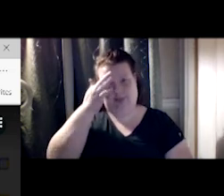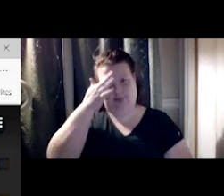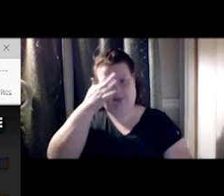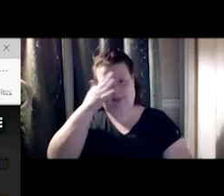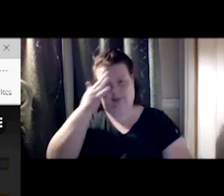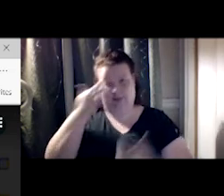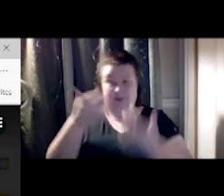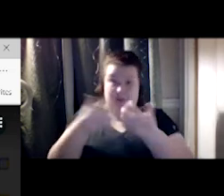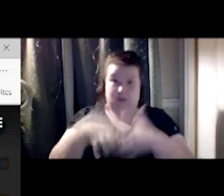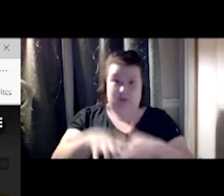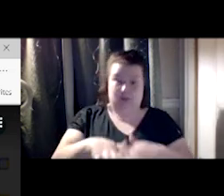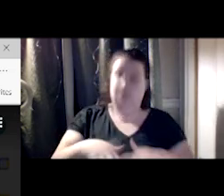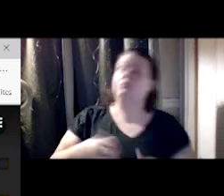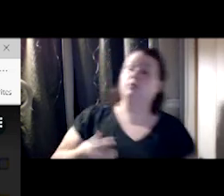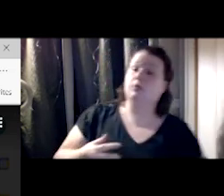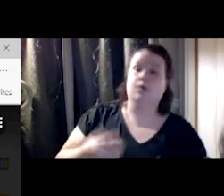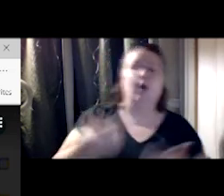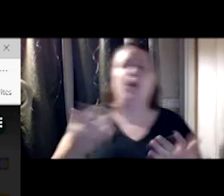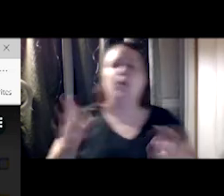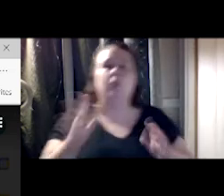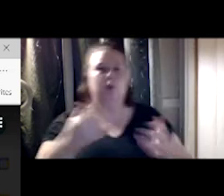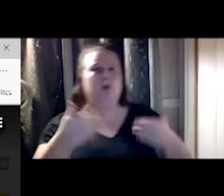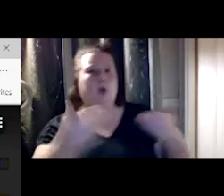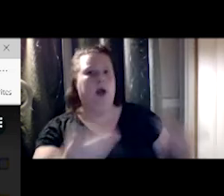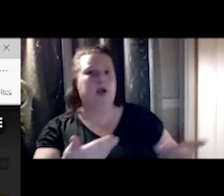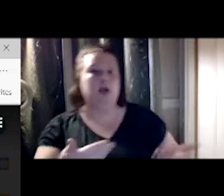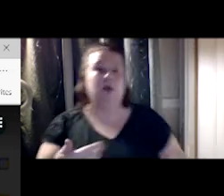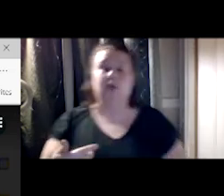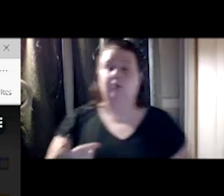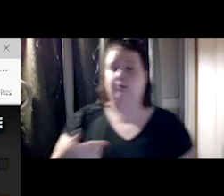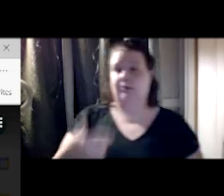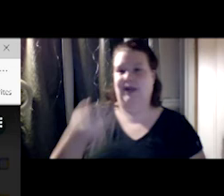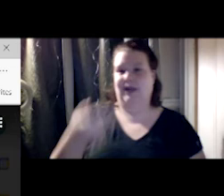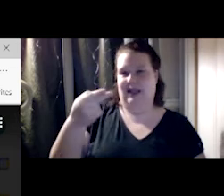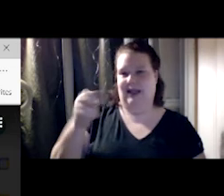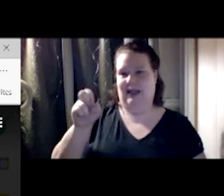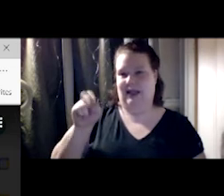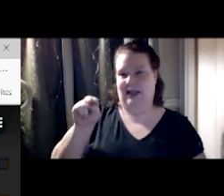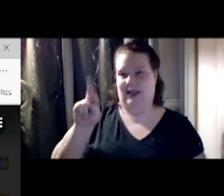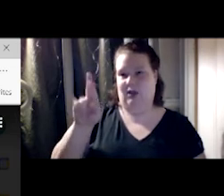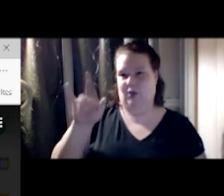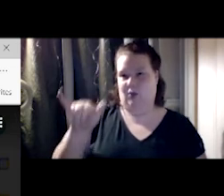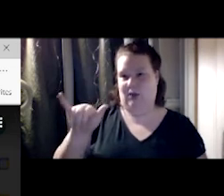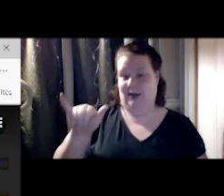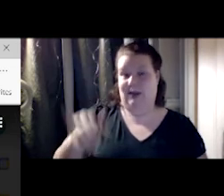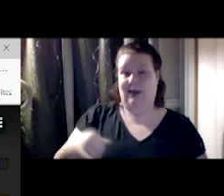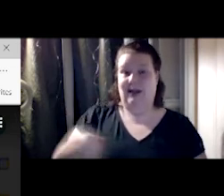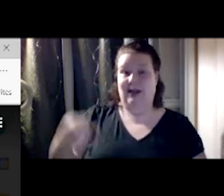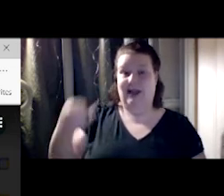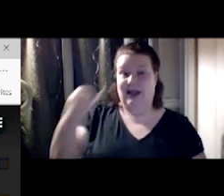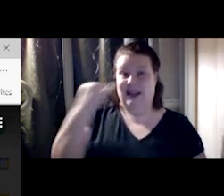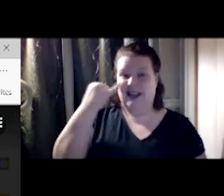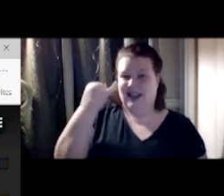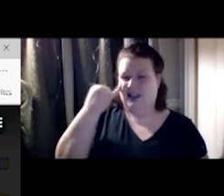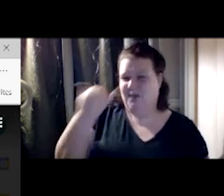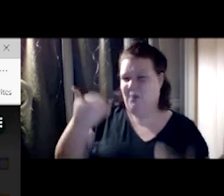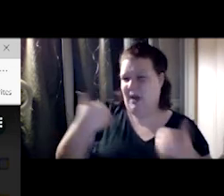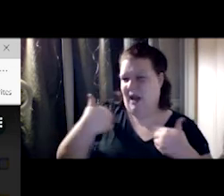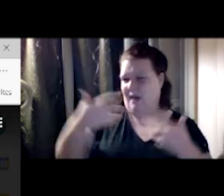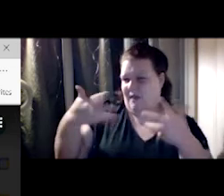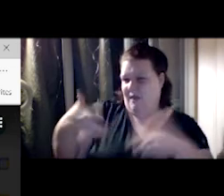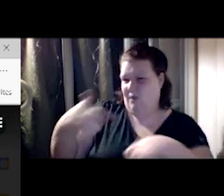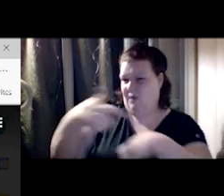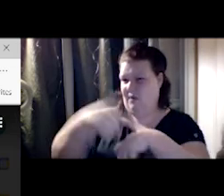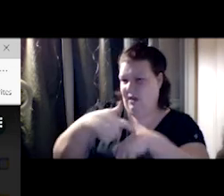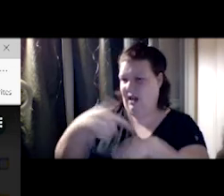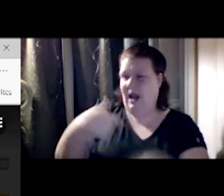So what are sorry, go ahead. Well, I was going to say, if we have time, I just need y'all to help me with clarity. I was